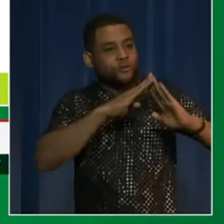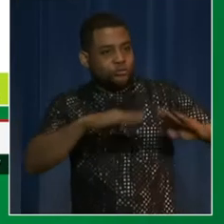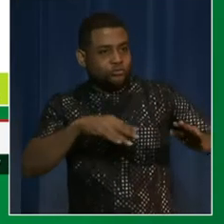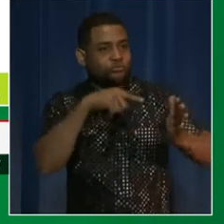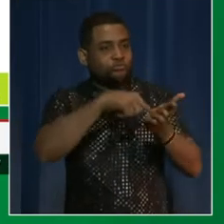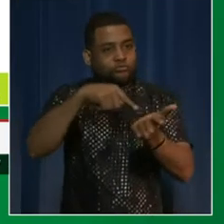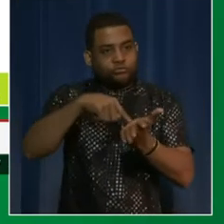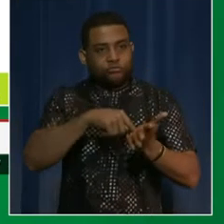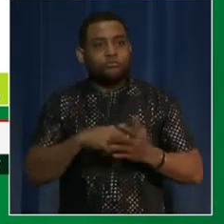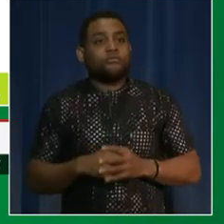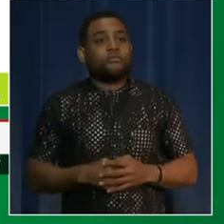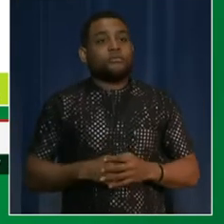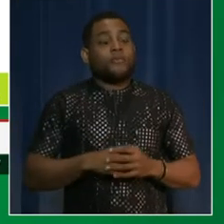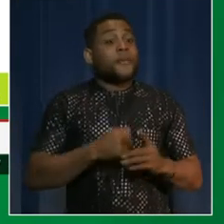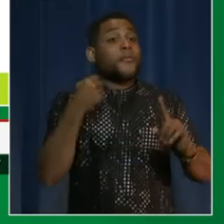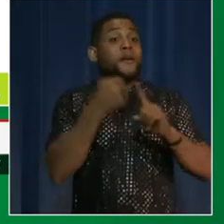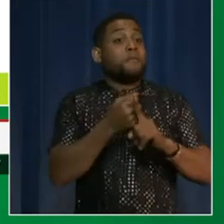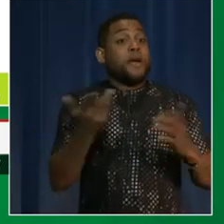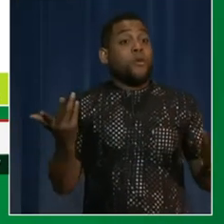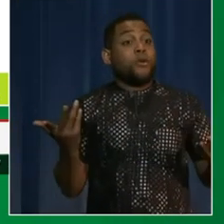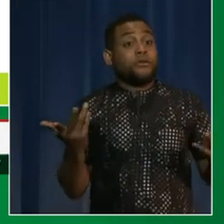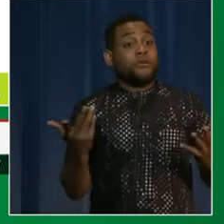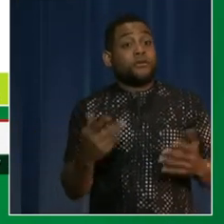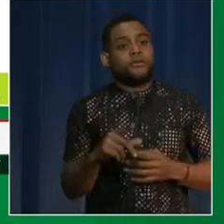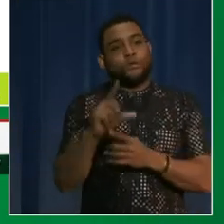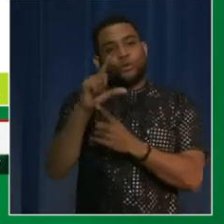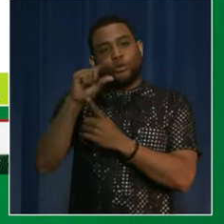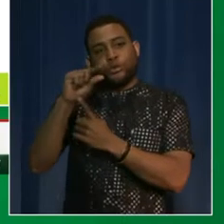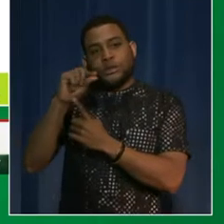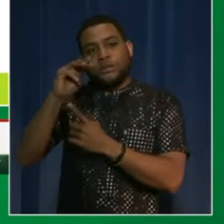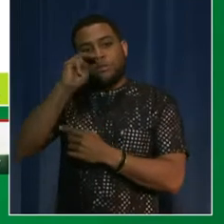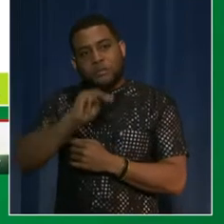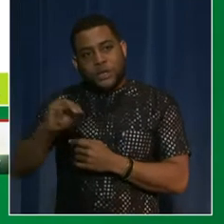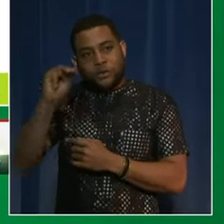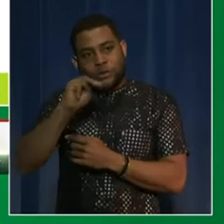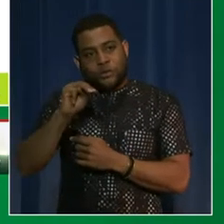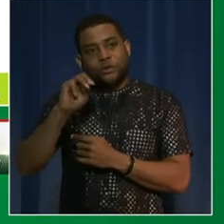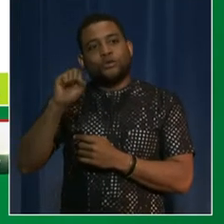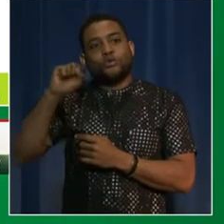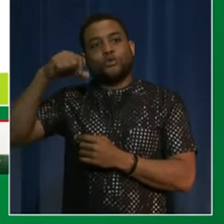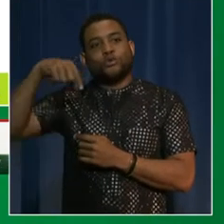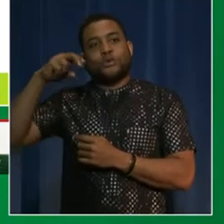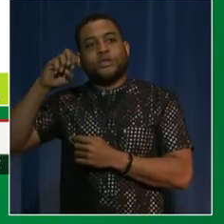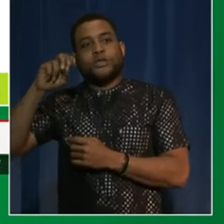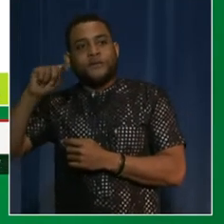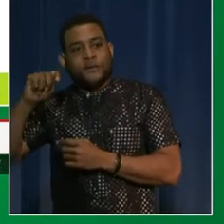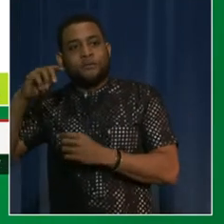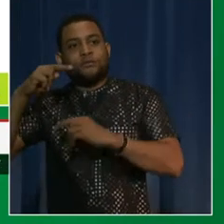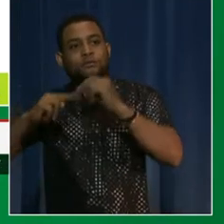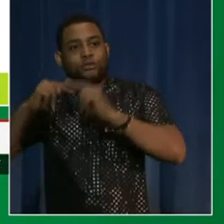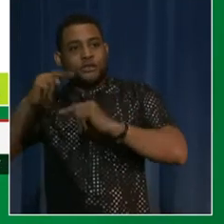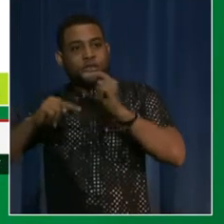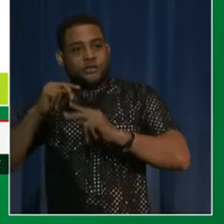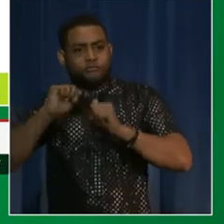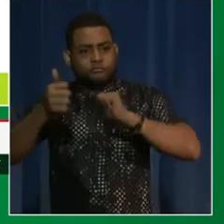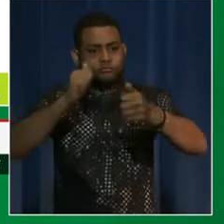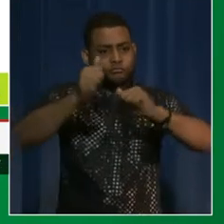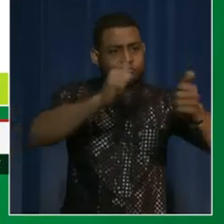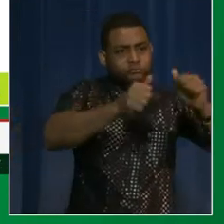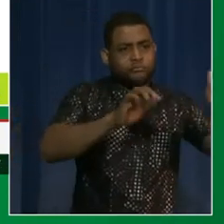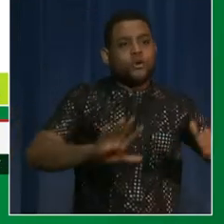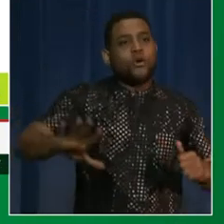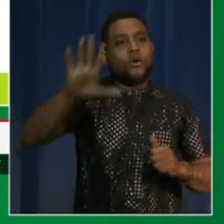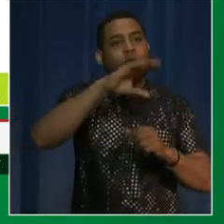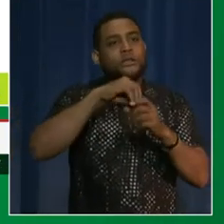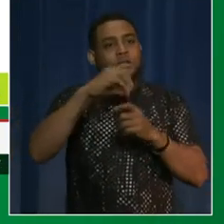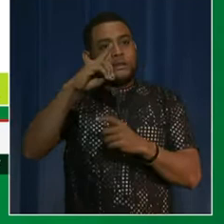will reach about 20 million square feet of buildings, and reach over 22,000 affordable housing